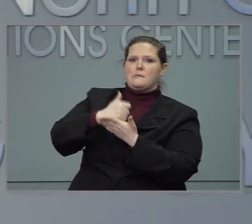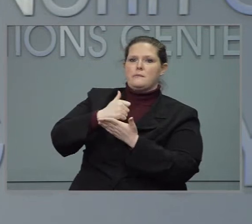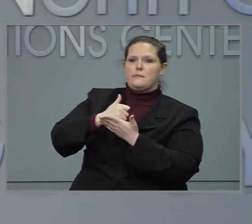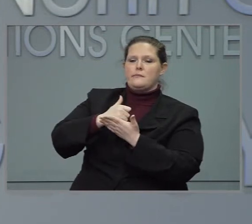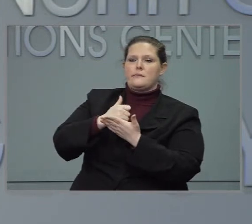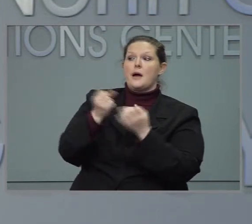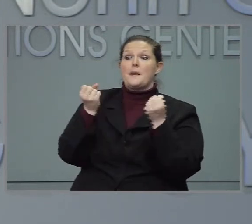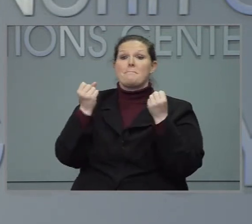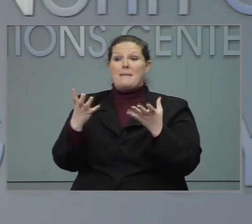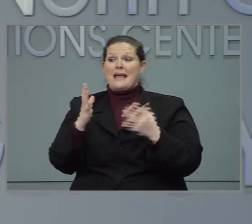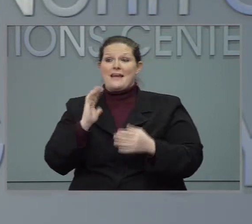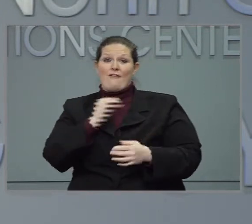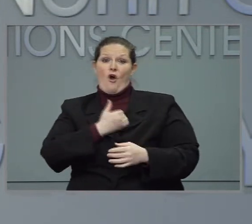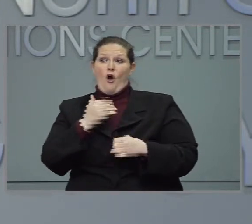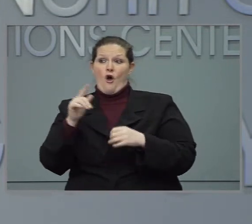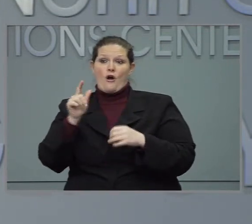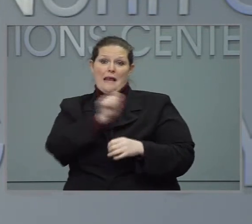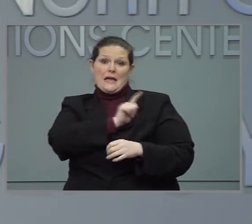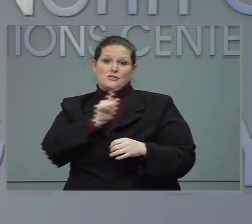rural counties, and this will help them.